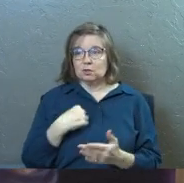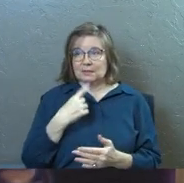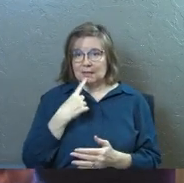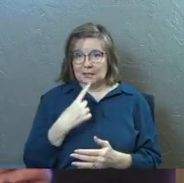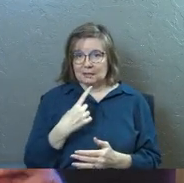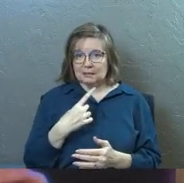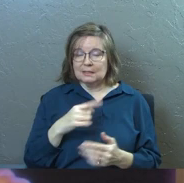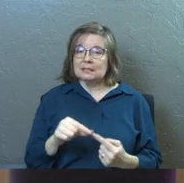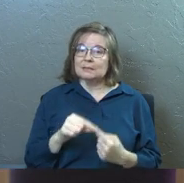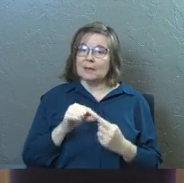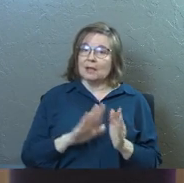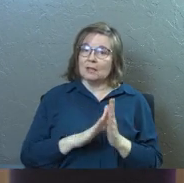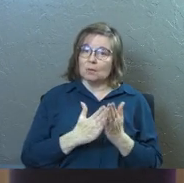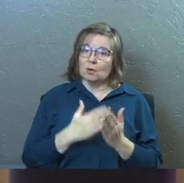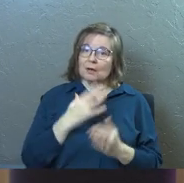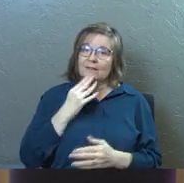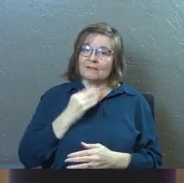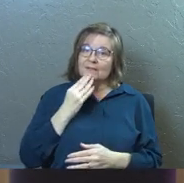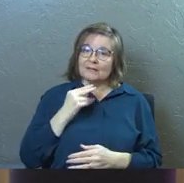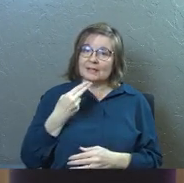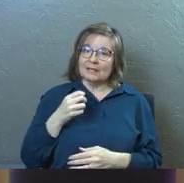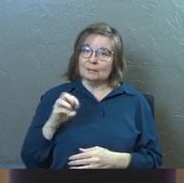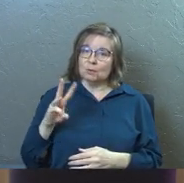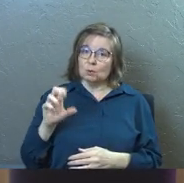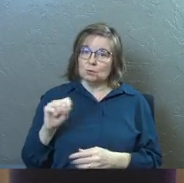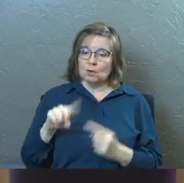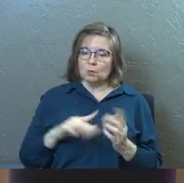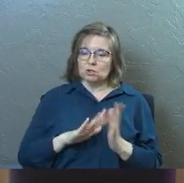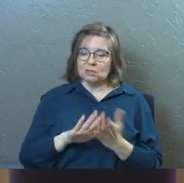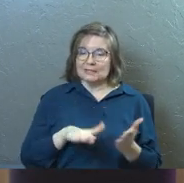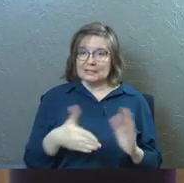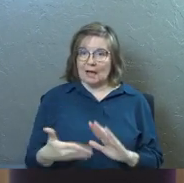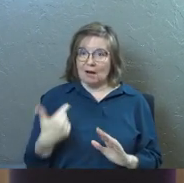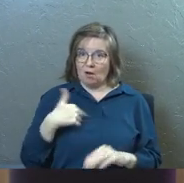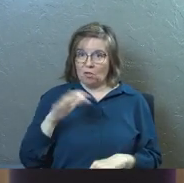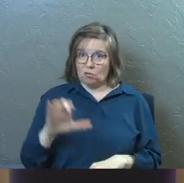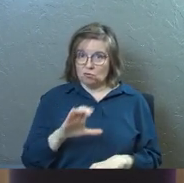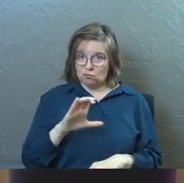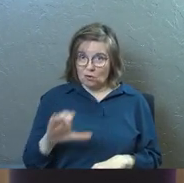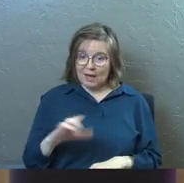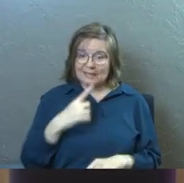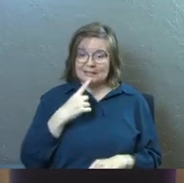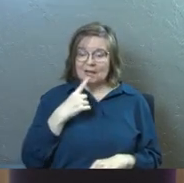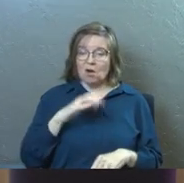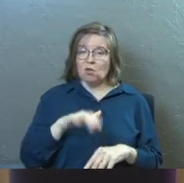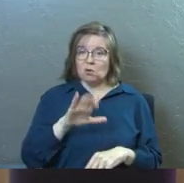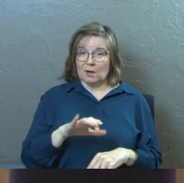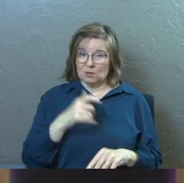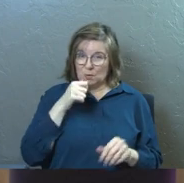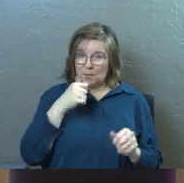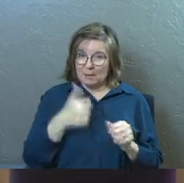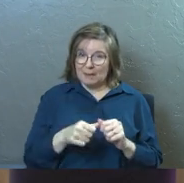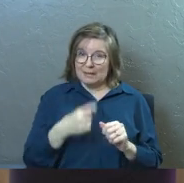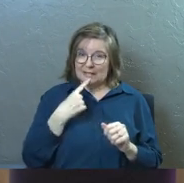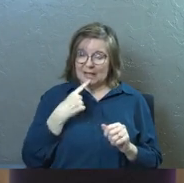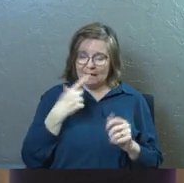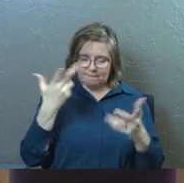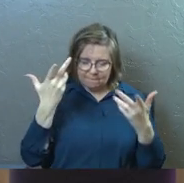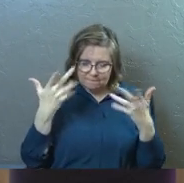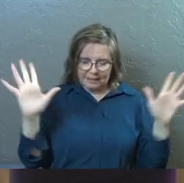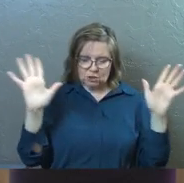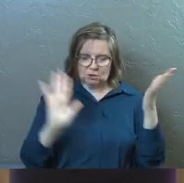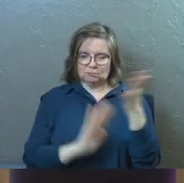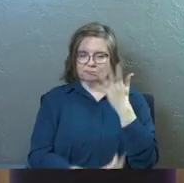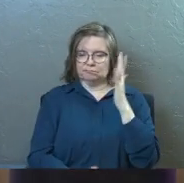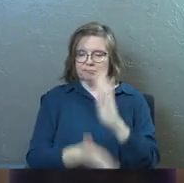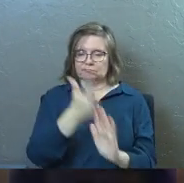says, especially in the book of Hebrews, it says that when Jesus died for us on the cross, and he said on the cross, you might remember these words, it is